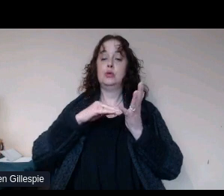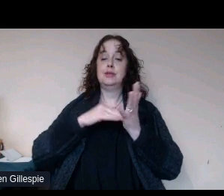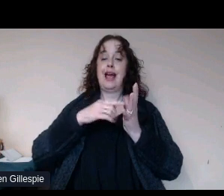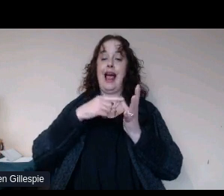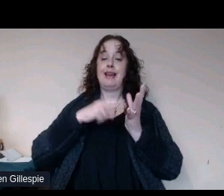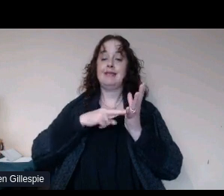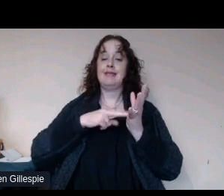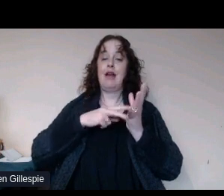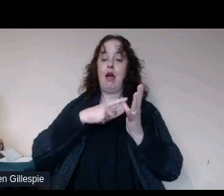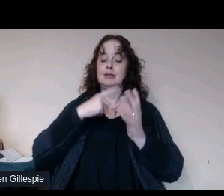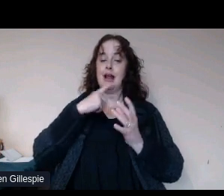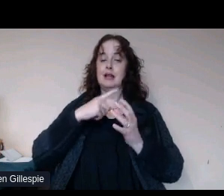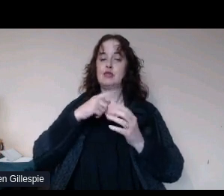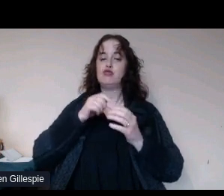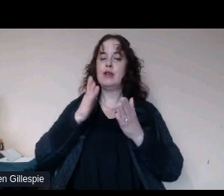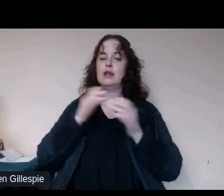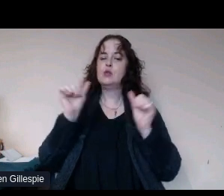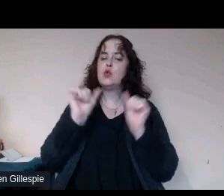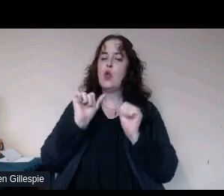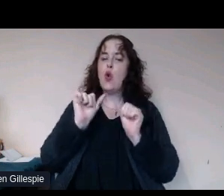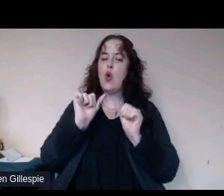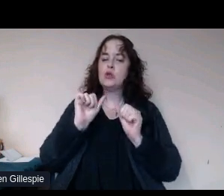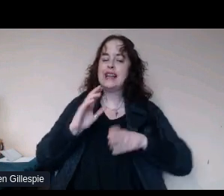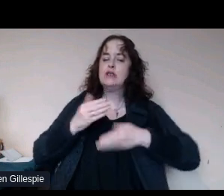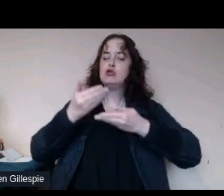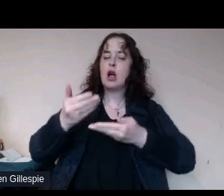introduction of what IAAP is